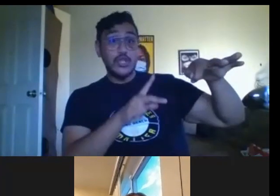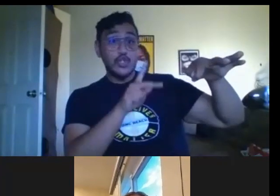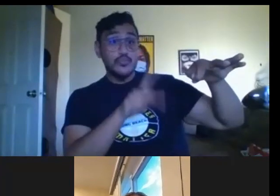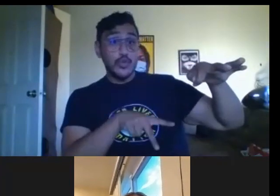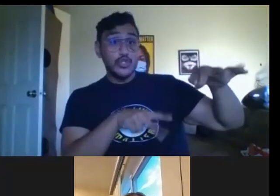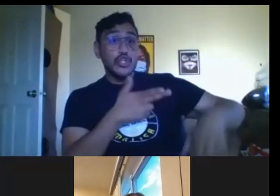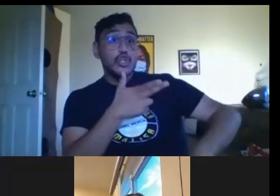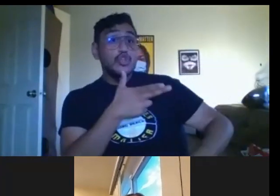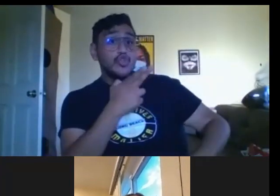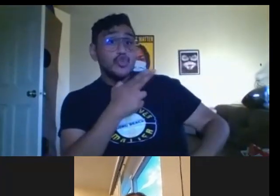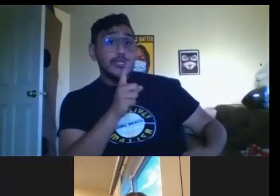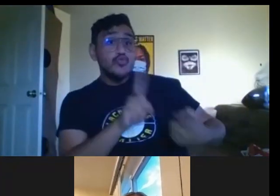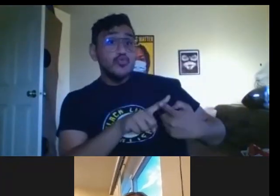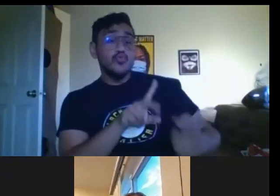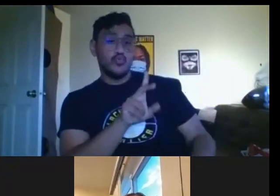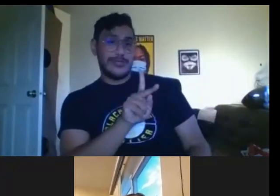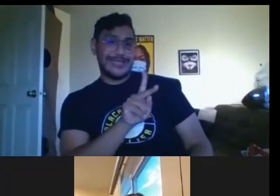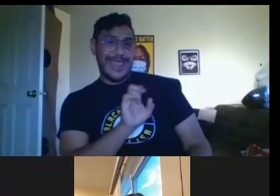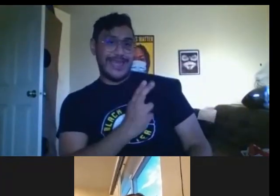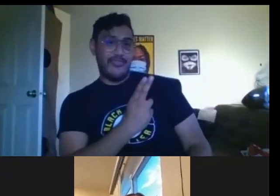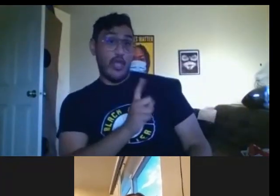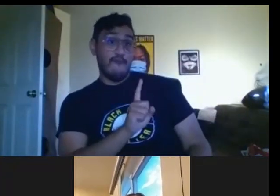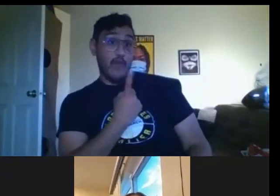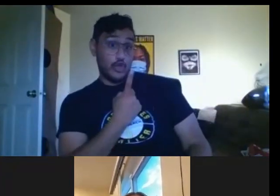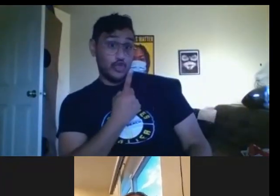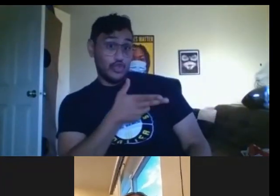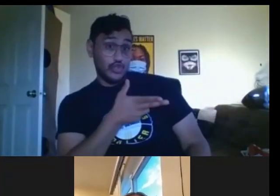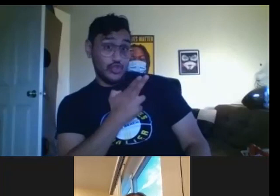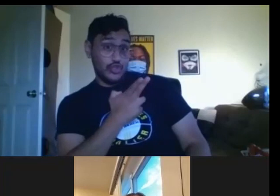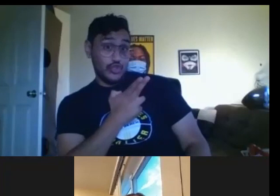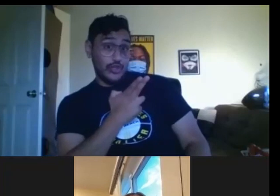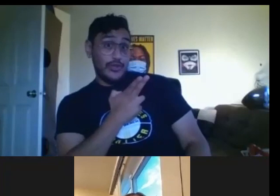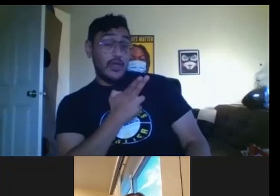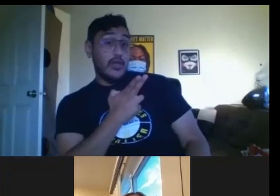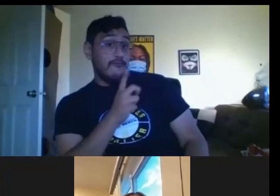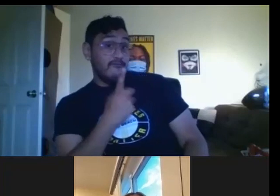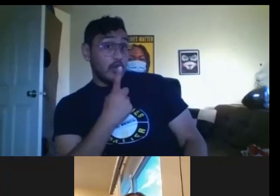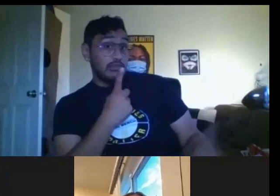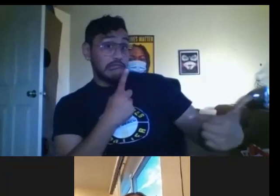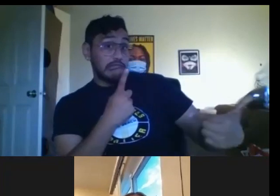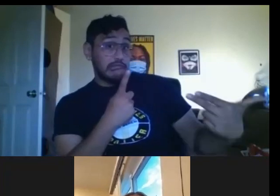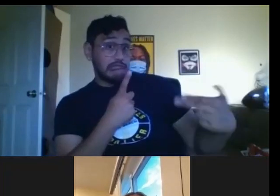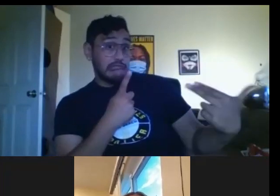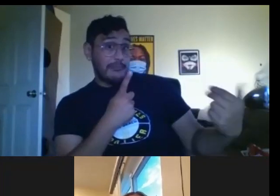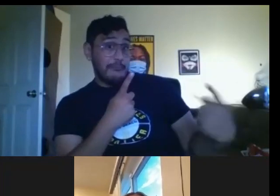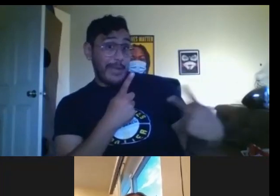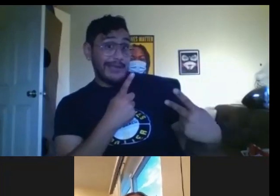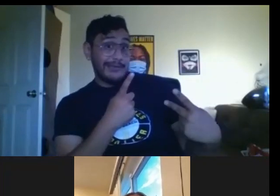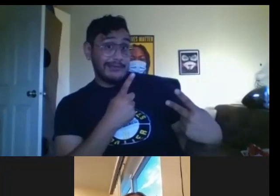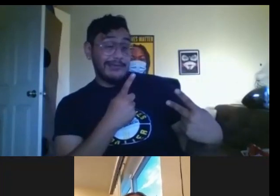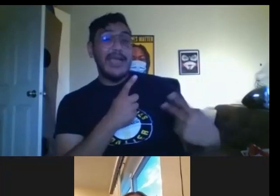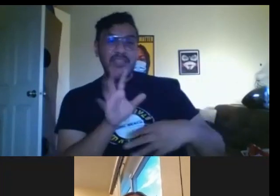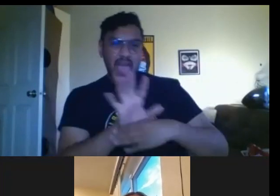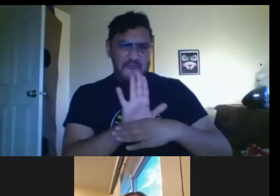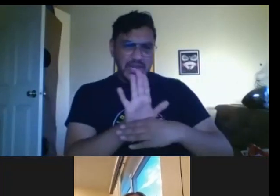Kenneth first, and supposedly Kenneth was shooting back. The video goes all the way back to the store, which was